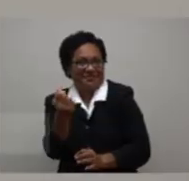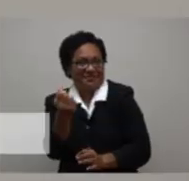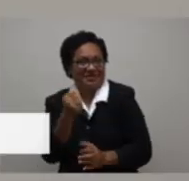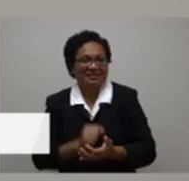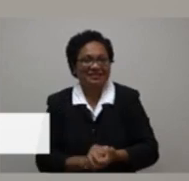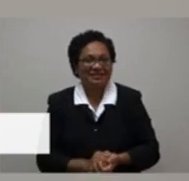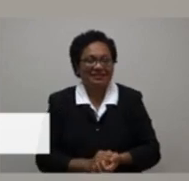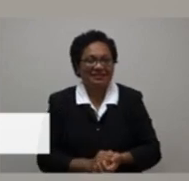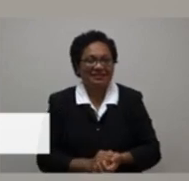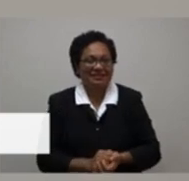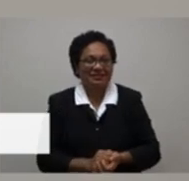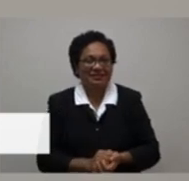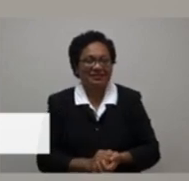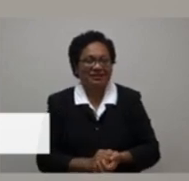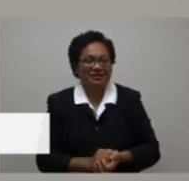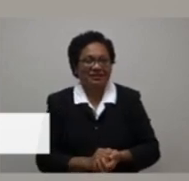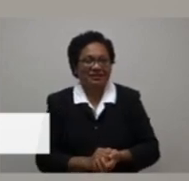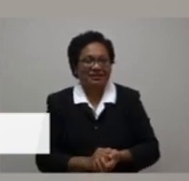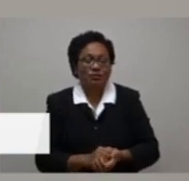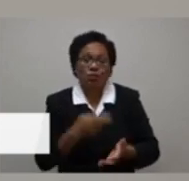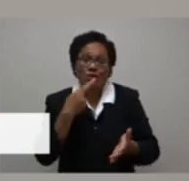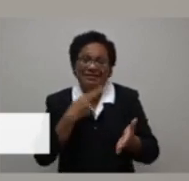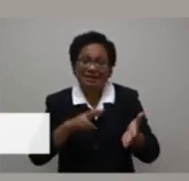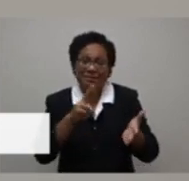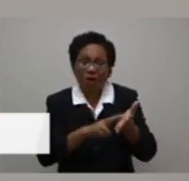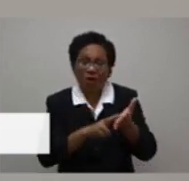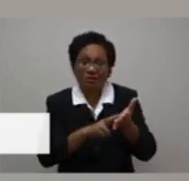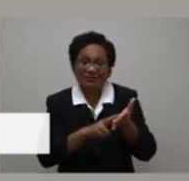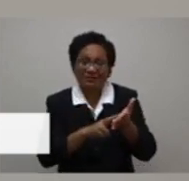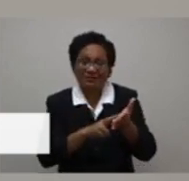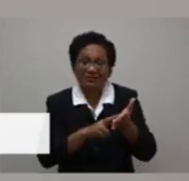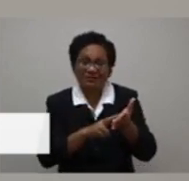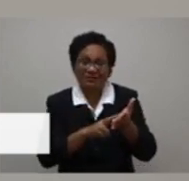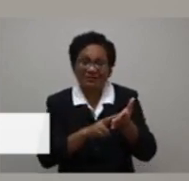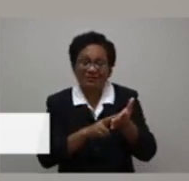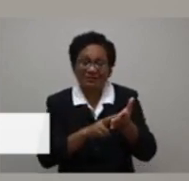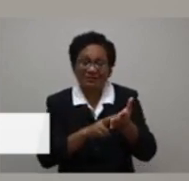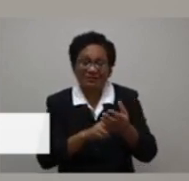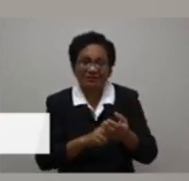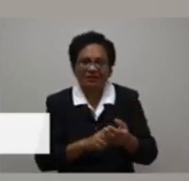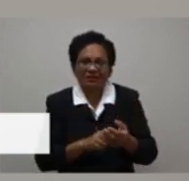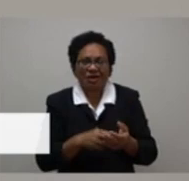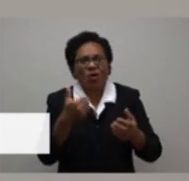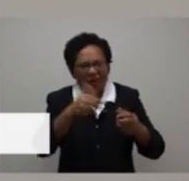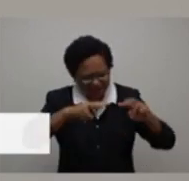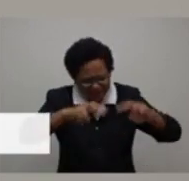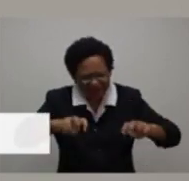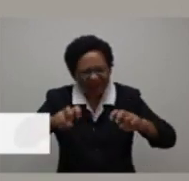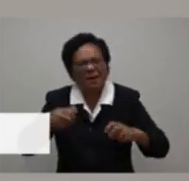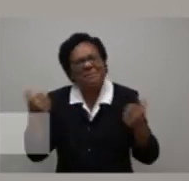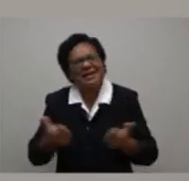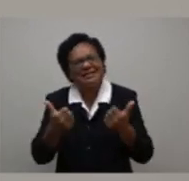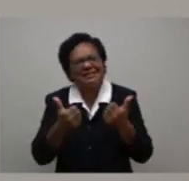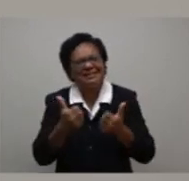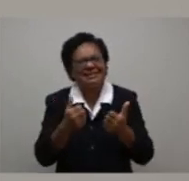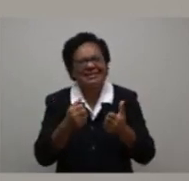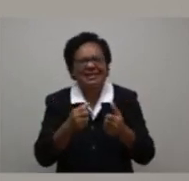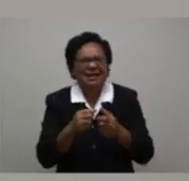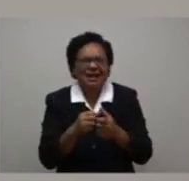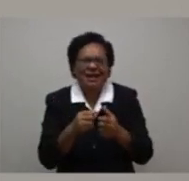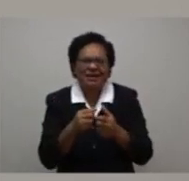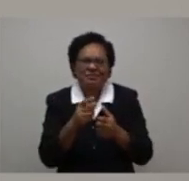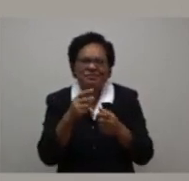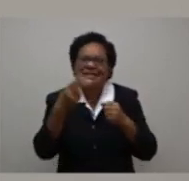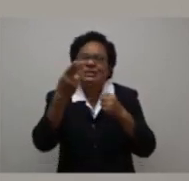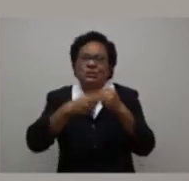Every report of an adverse event that was thought to be linked to the vaccine has been thoroughly investigated. No